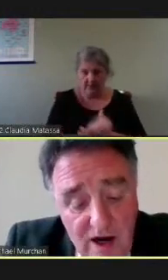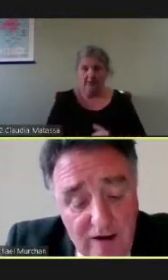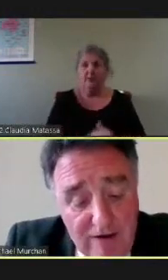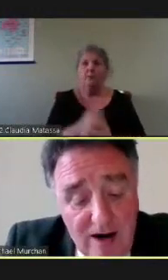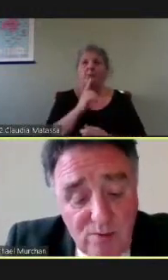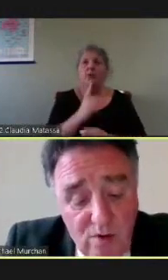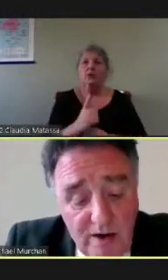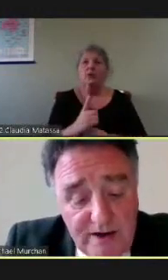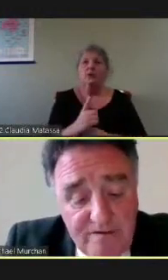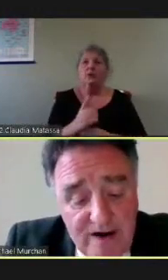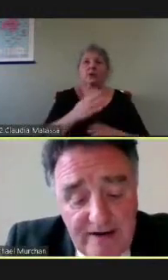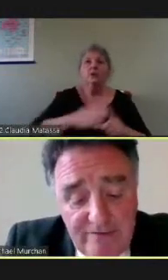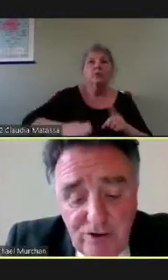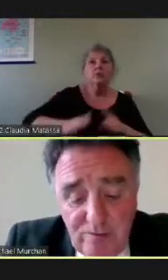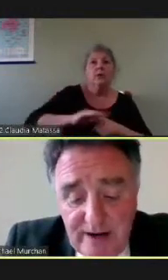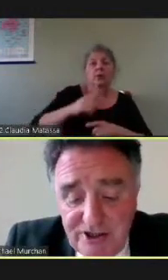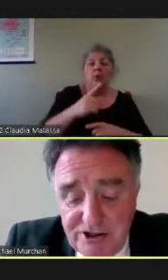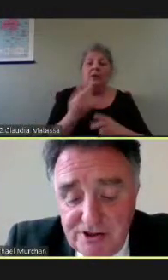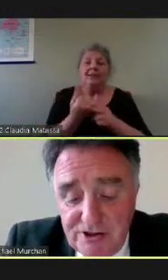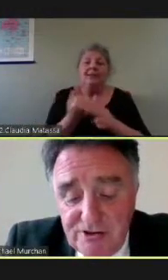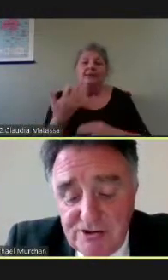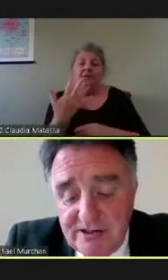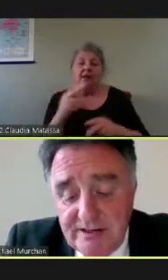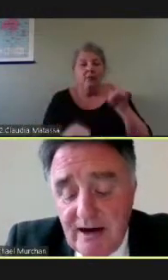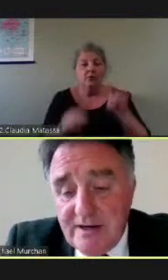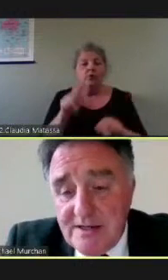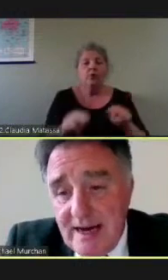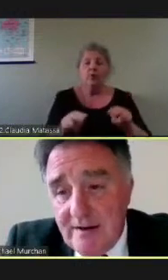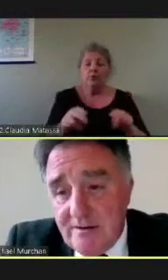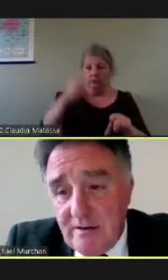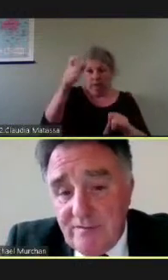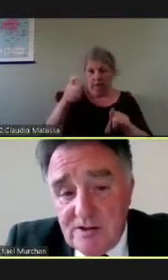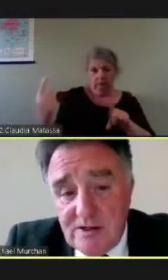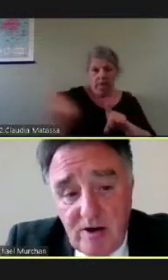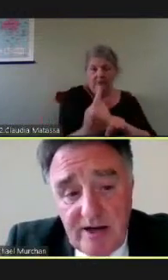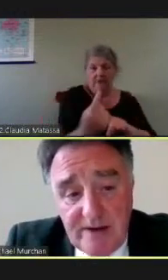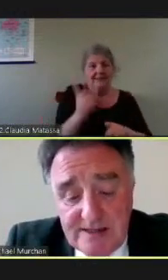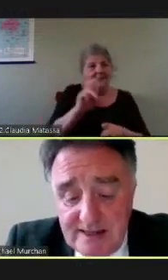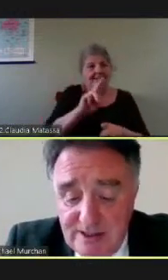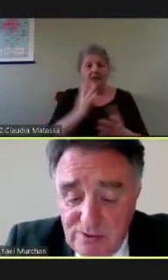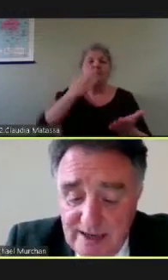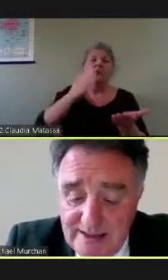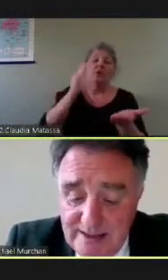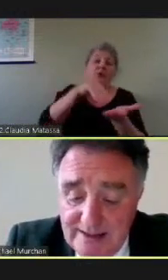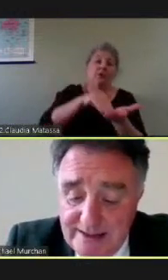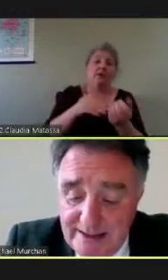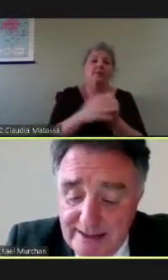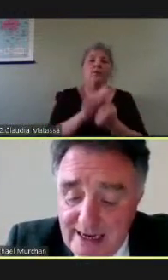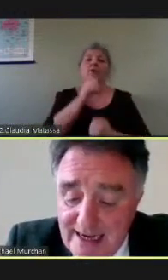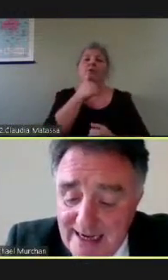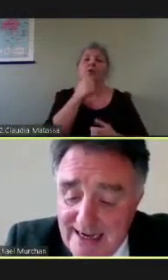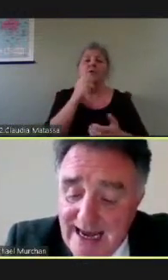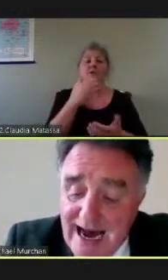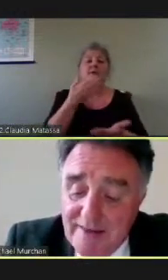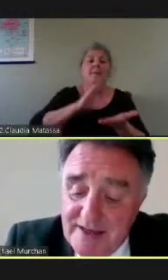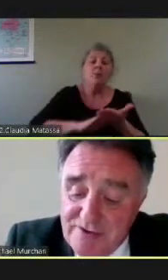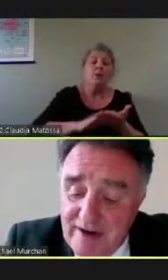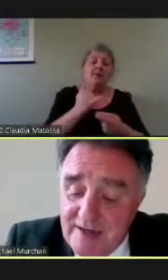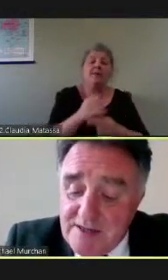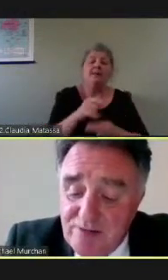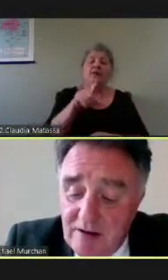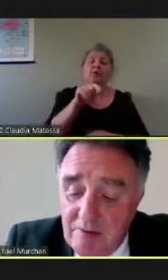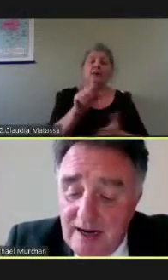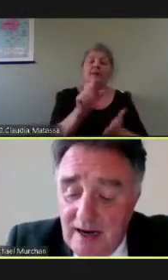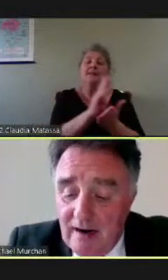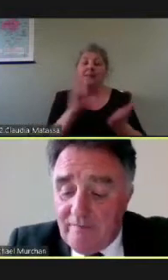But around 1 in 5 new patients did not attend their first appointments in 2019. And